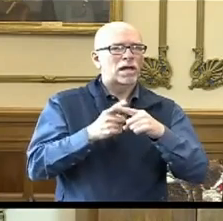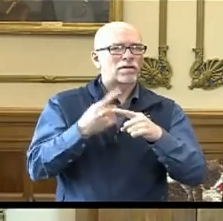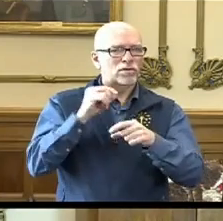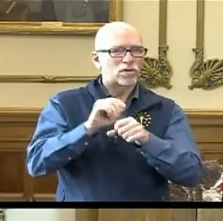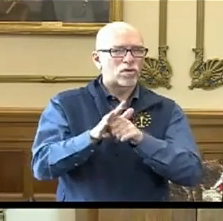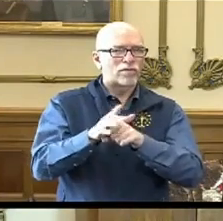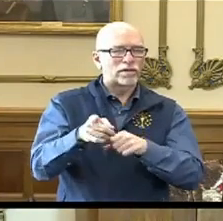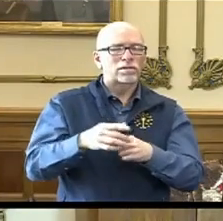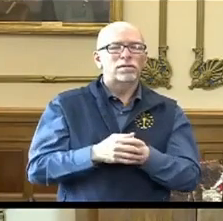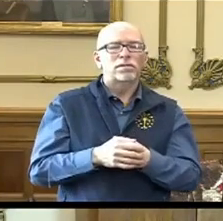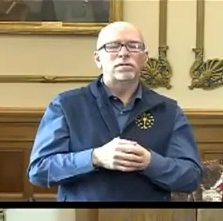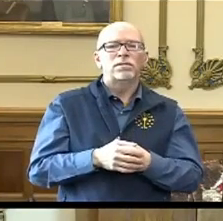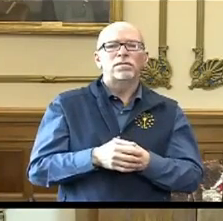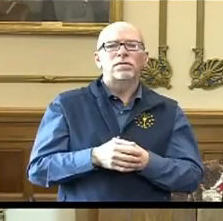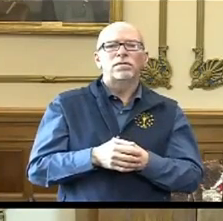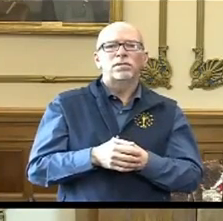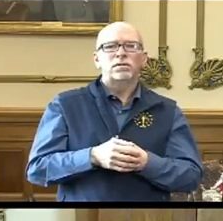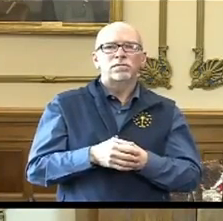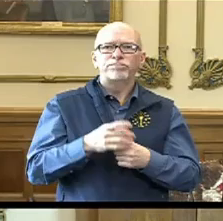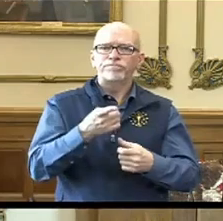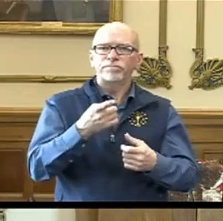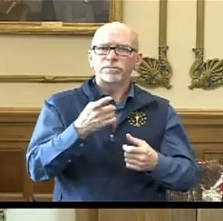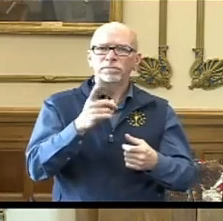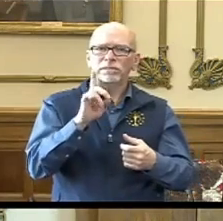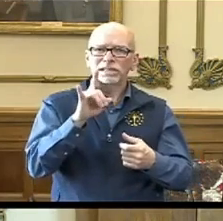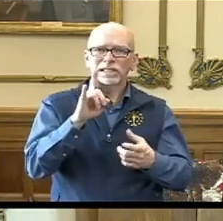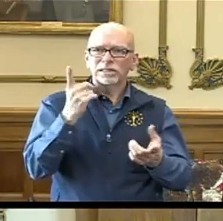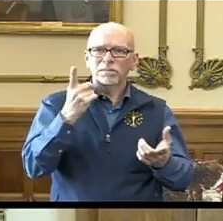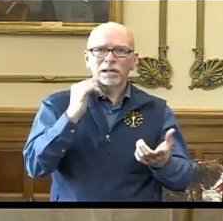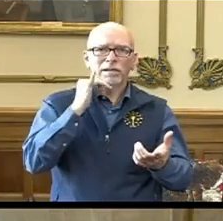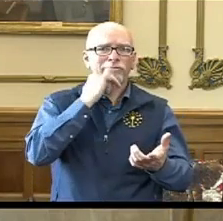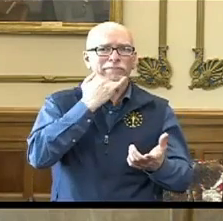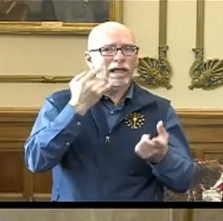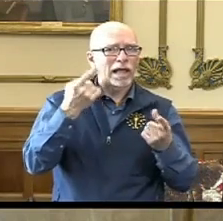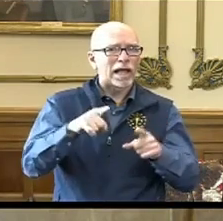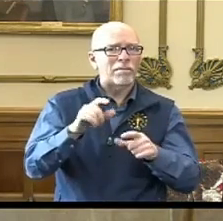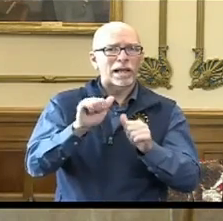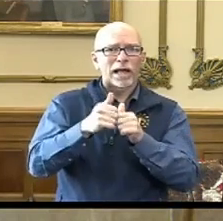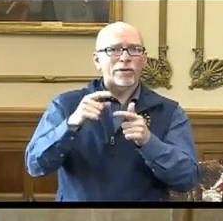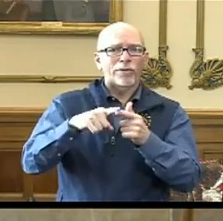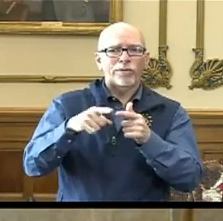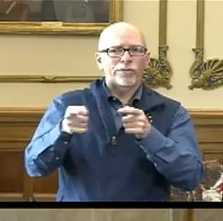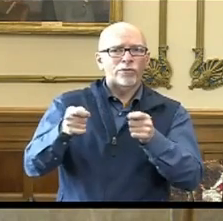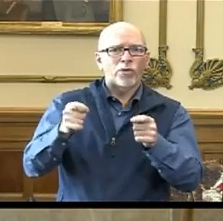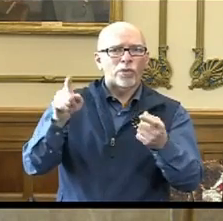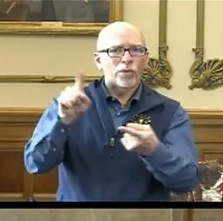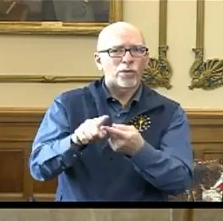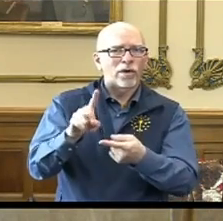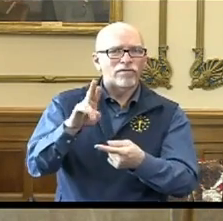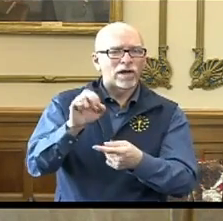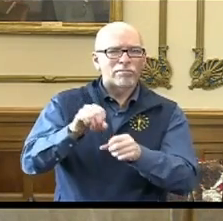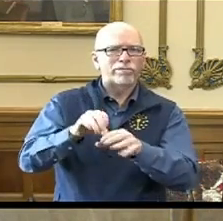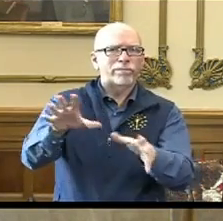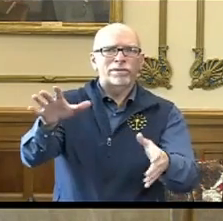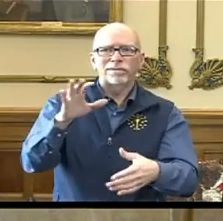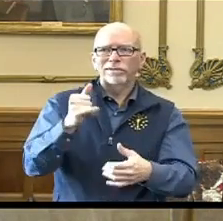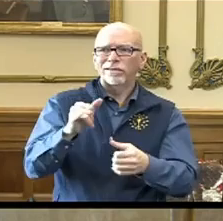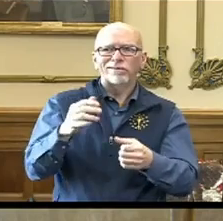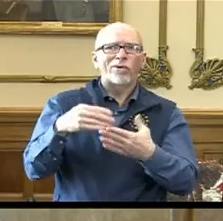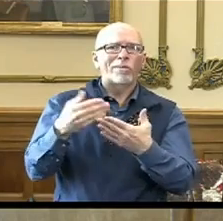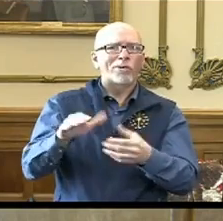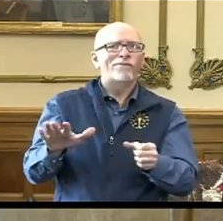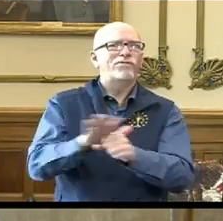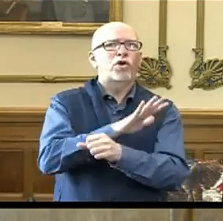for COVID-19. Was there a misstep there in trying to contain the virus, since now essentially the entire